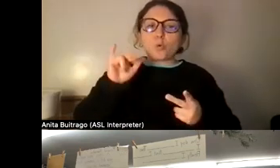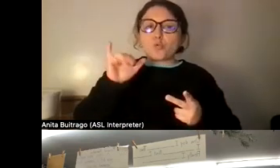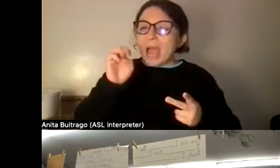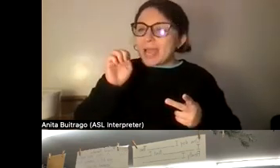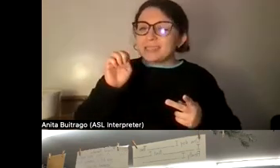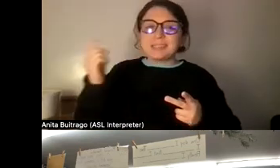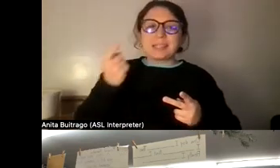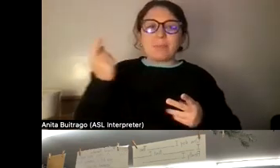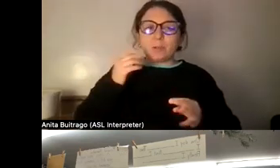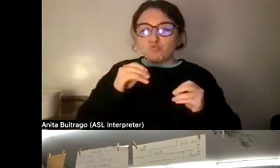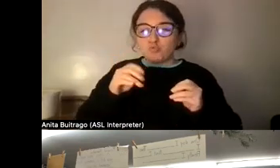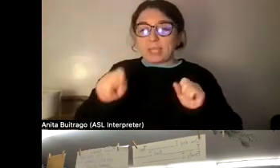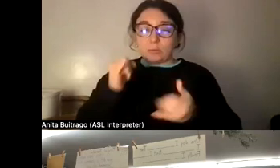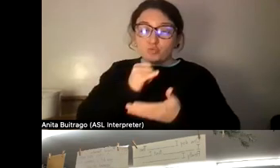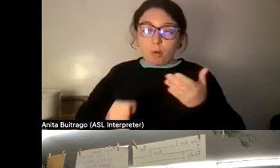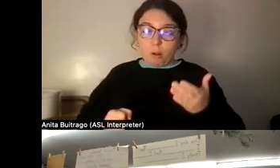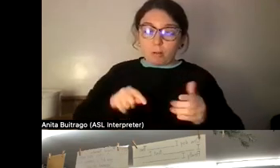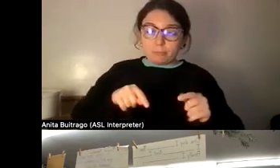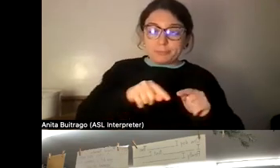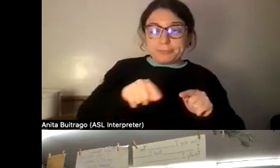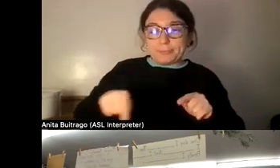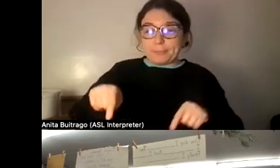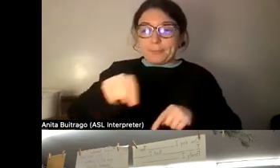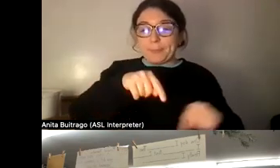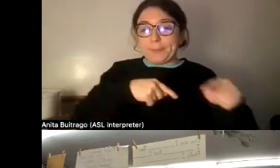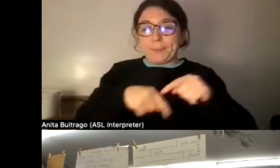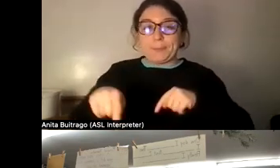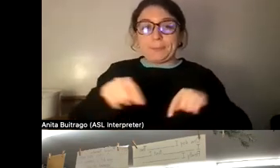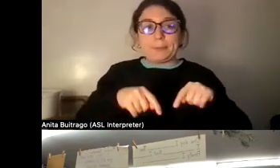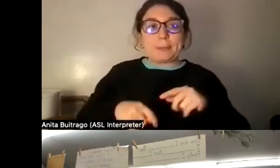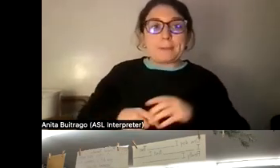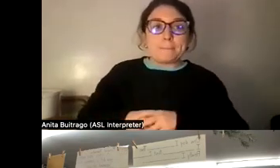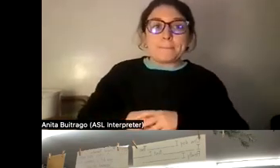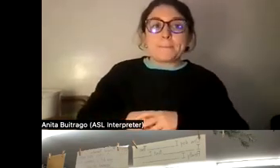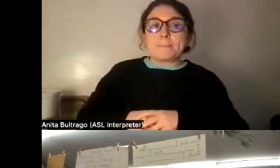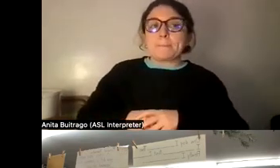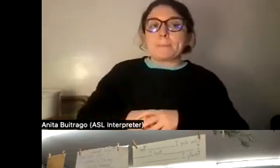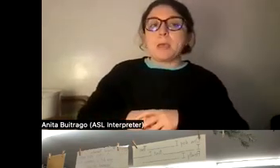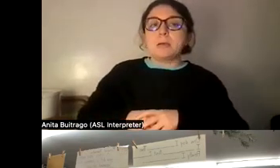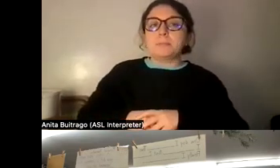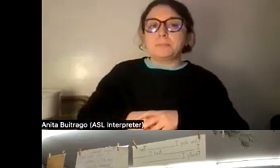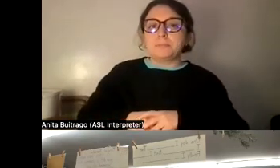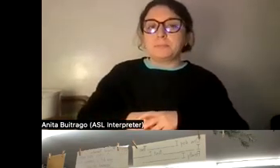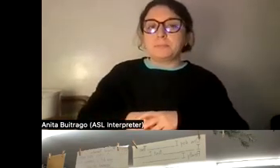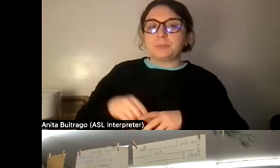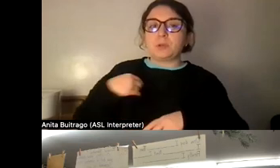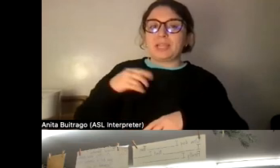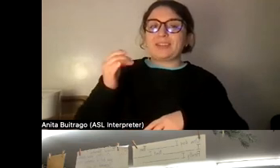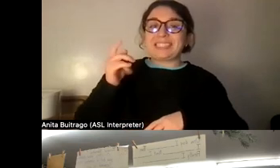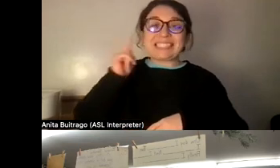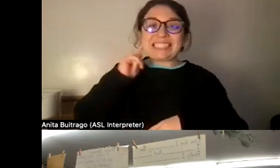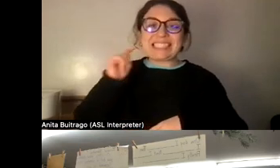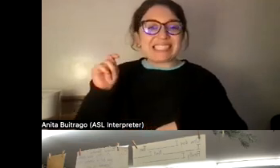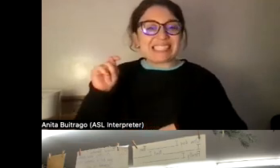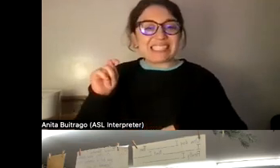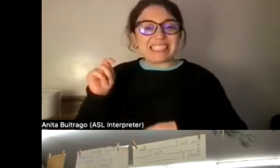you can say the sound is t, and they have to draw the letter that makes the sound in the